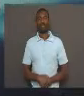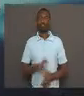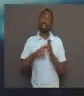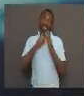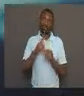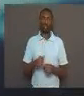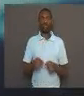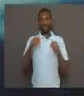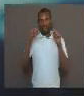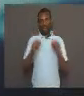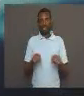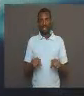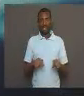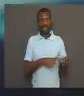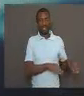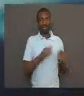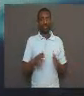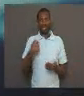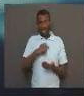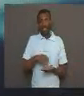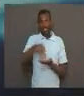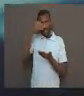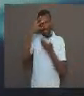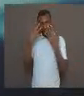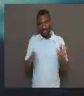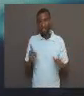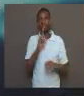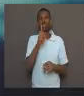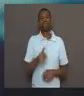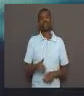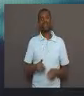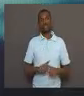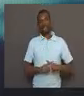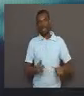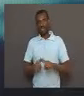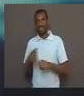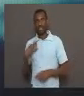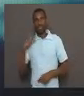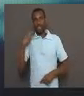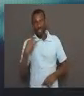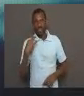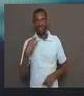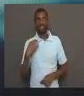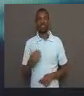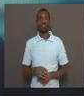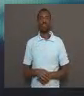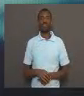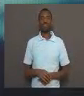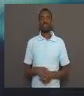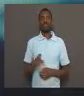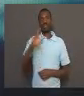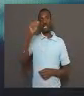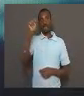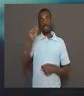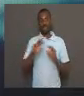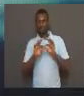Students, today we have learned about the different applications of a